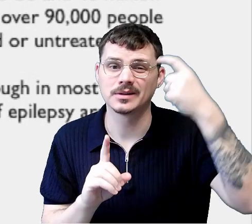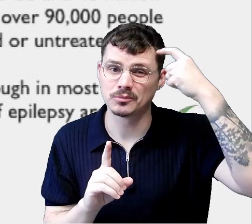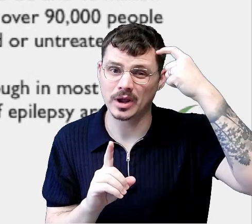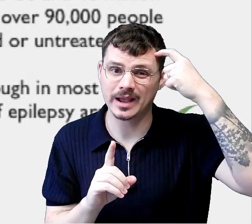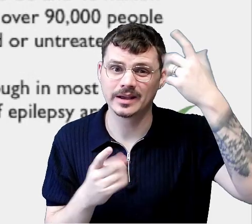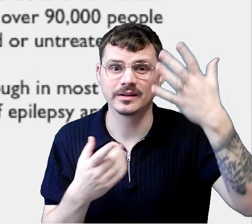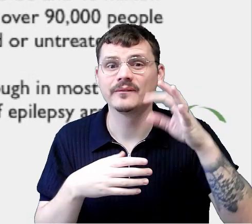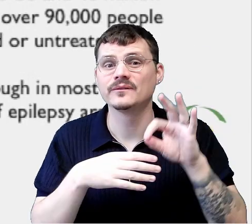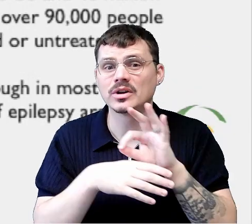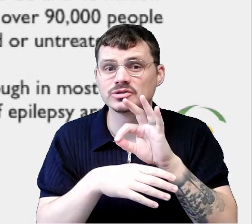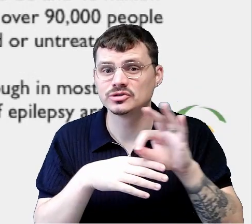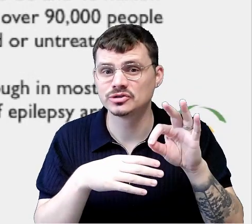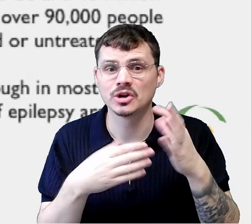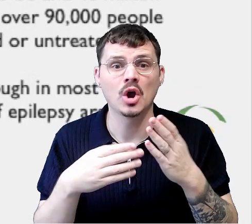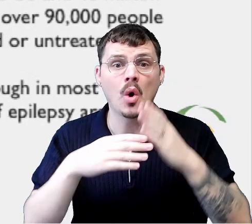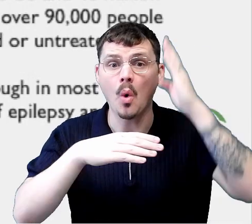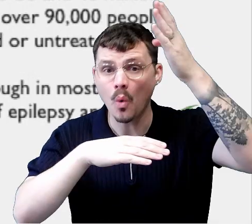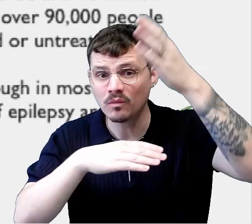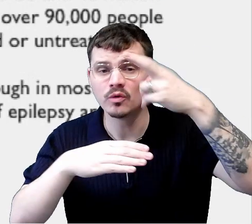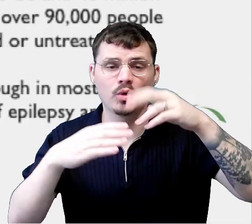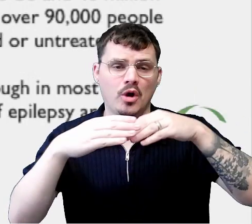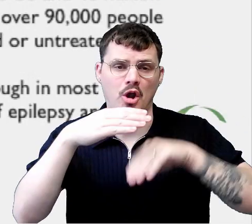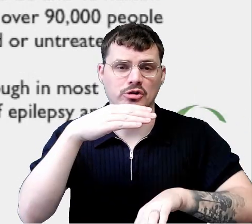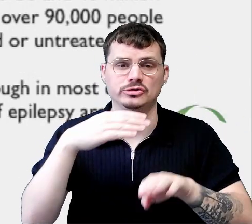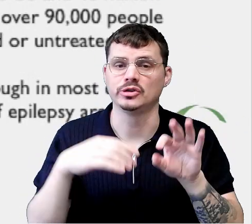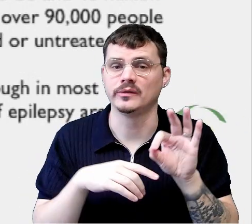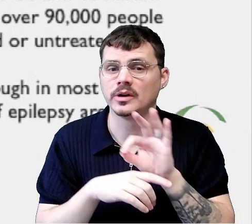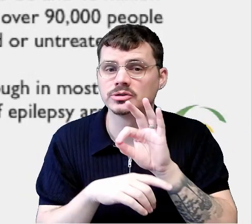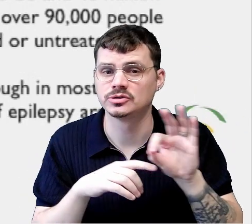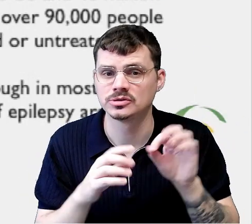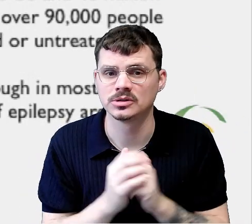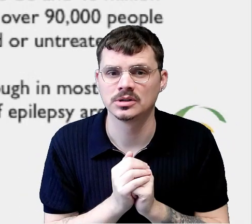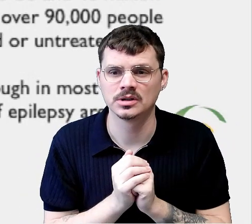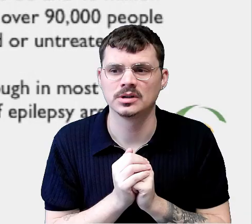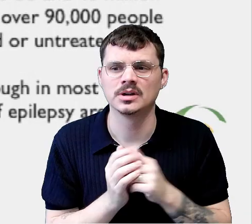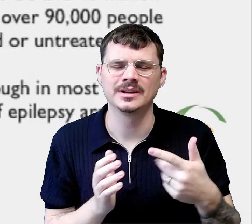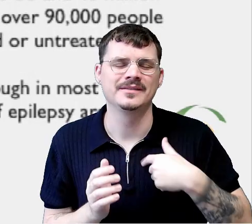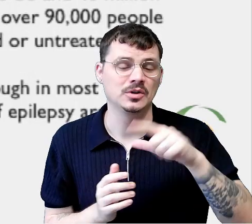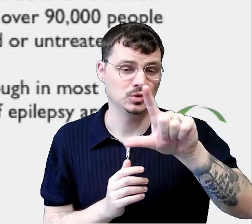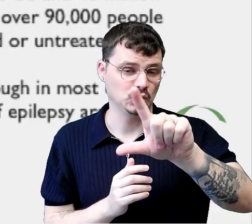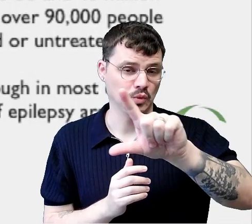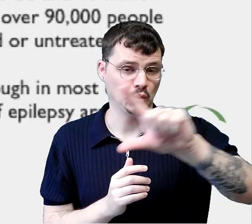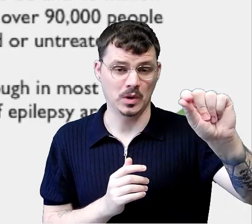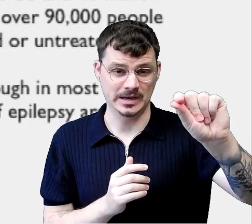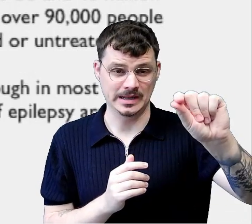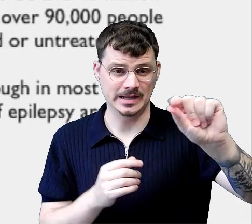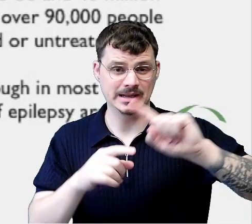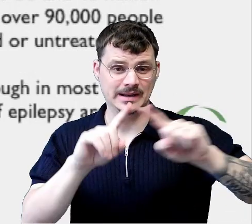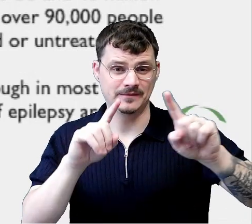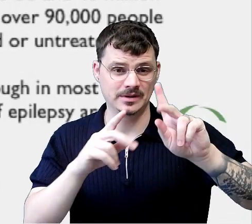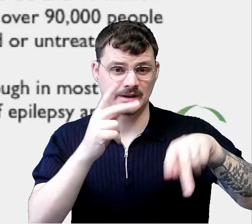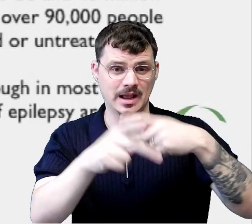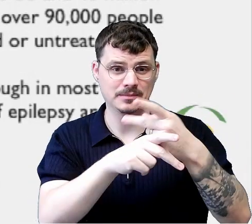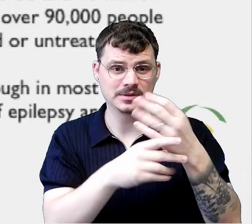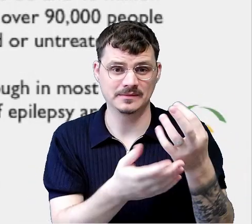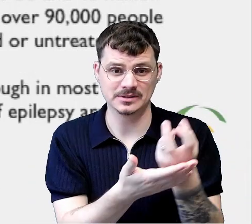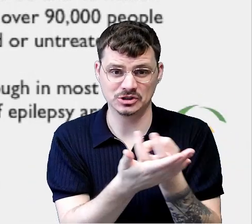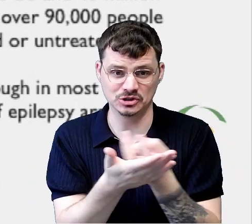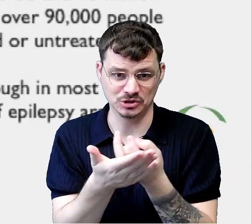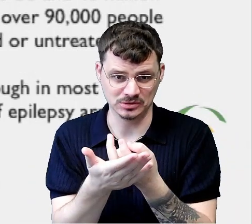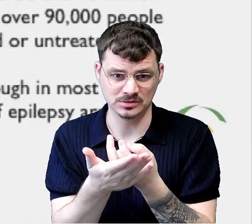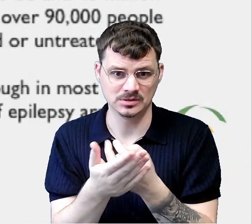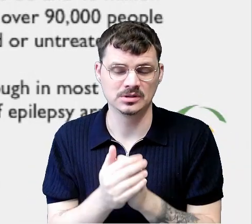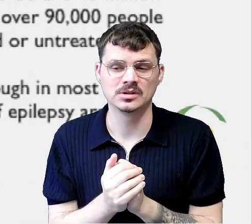functions. Overfunction, underfunction. There are 20 different types of seizures. 2.5